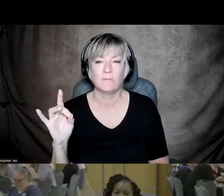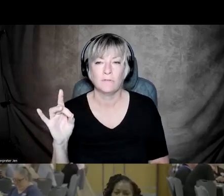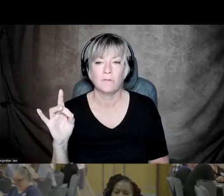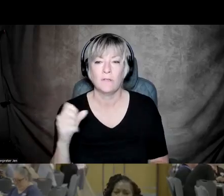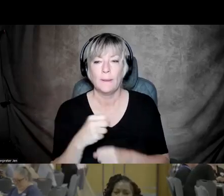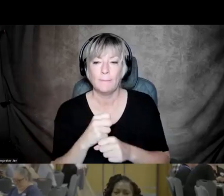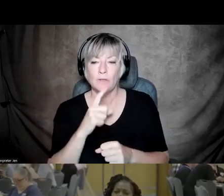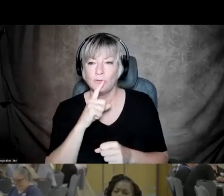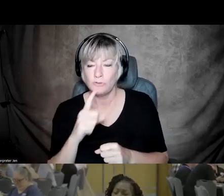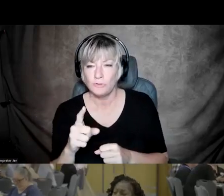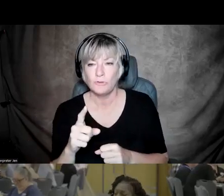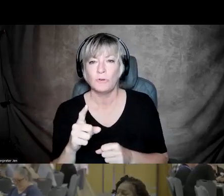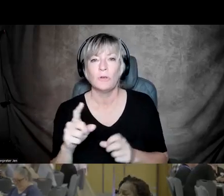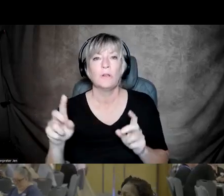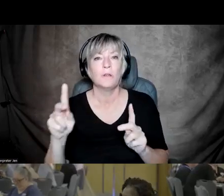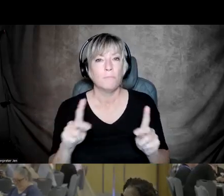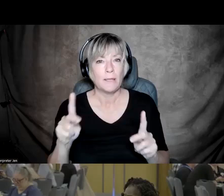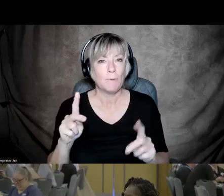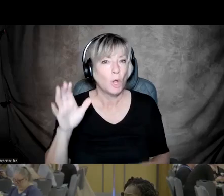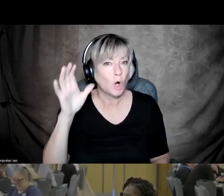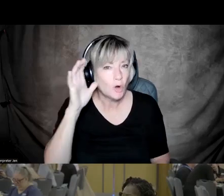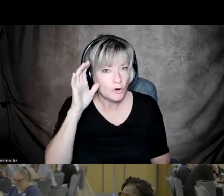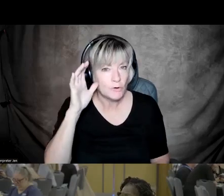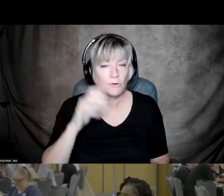making sure that people are being heard,